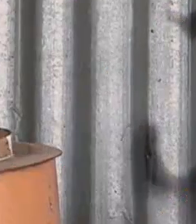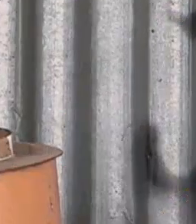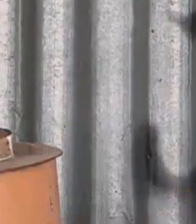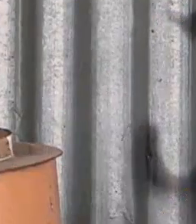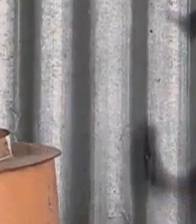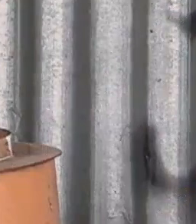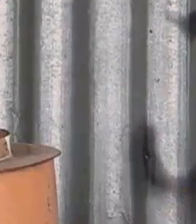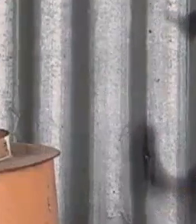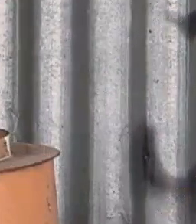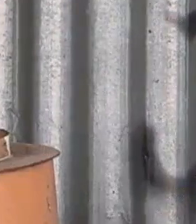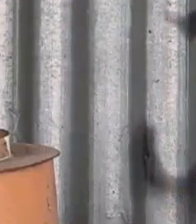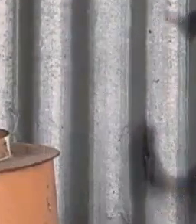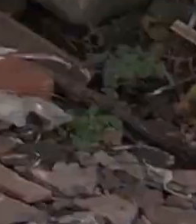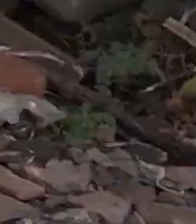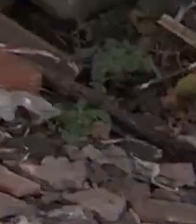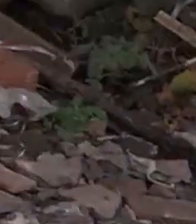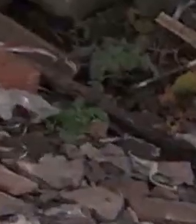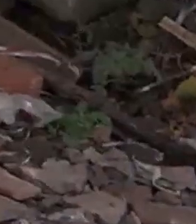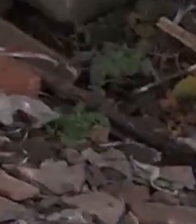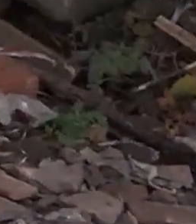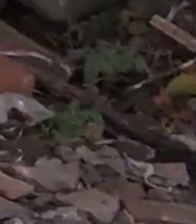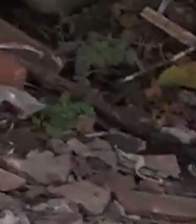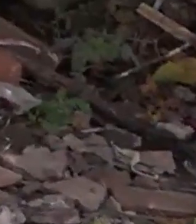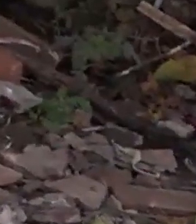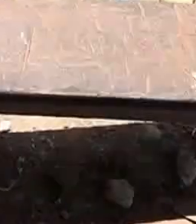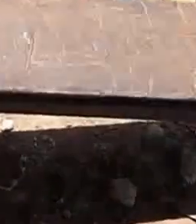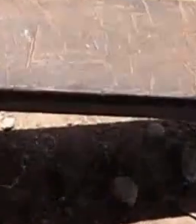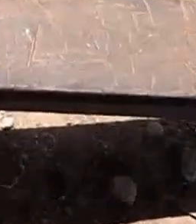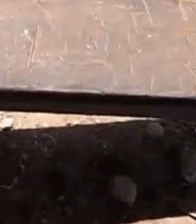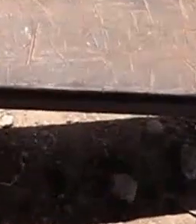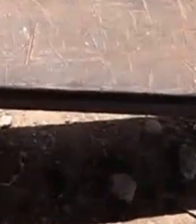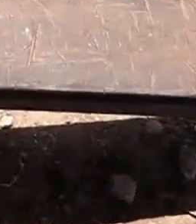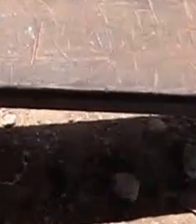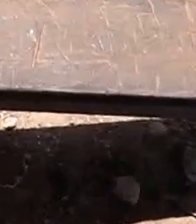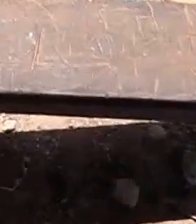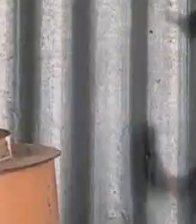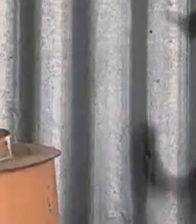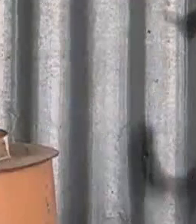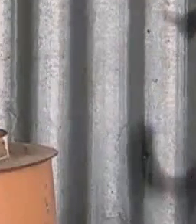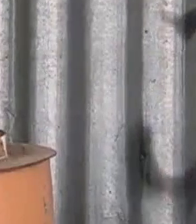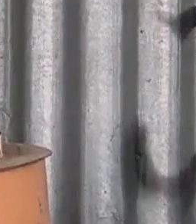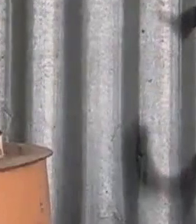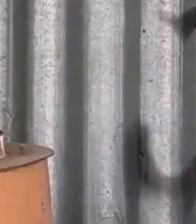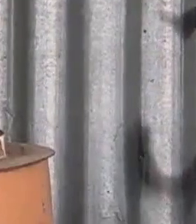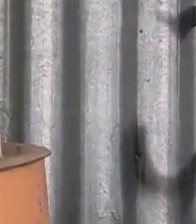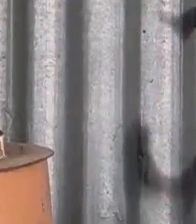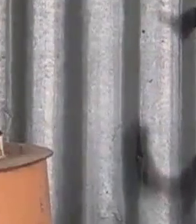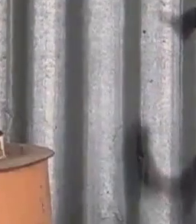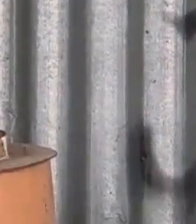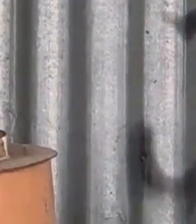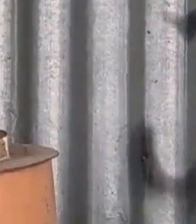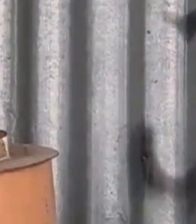What inspired me to start this? I like planting trees, and I feel bad when I see people cutting